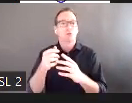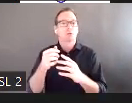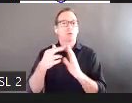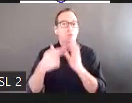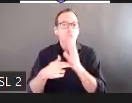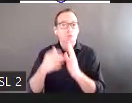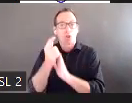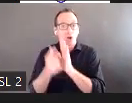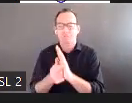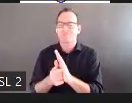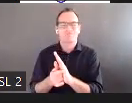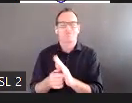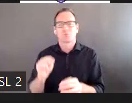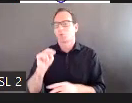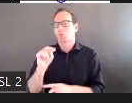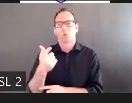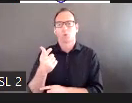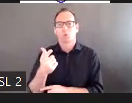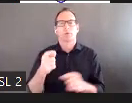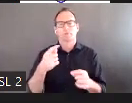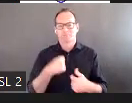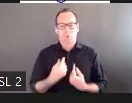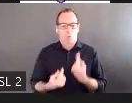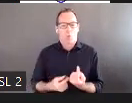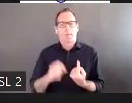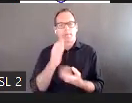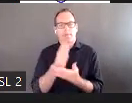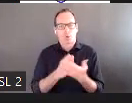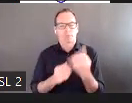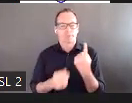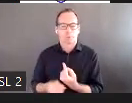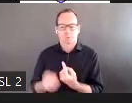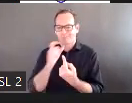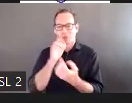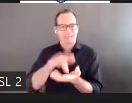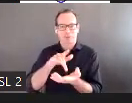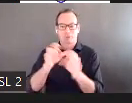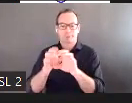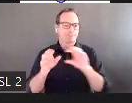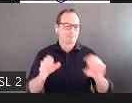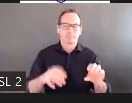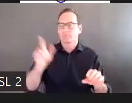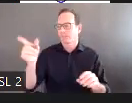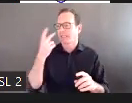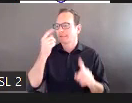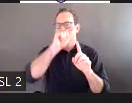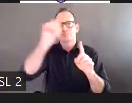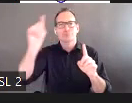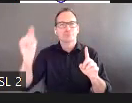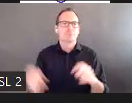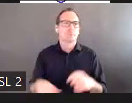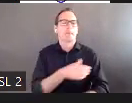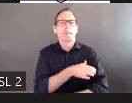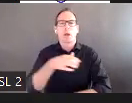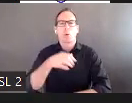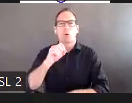puzzle. You'll see financial and legal. It could be referring to a power of attorney through lawyers. We've had victims